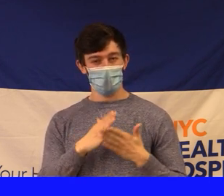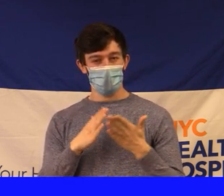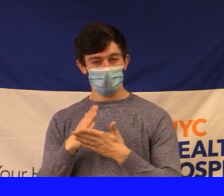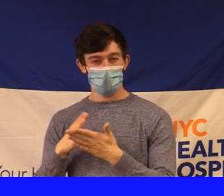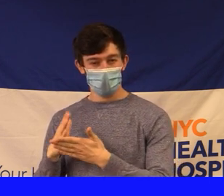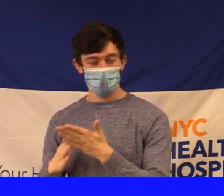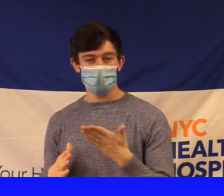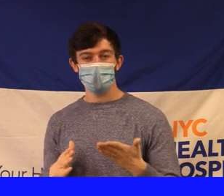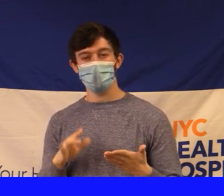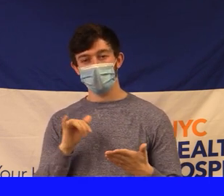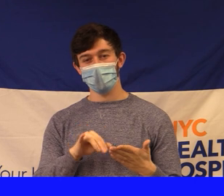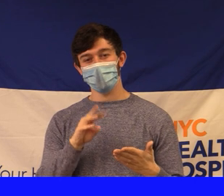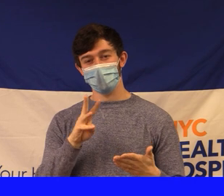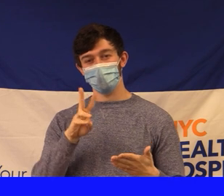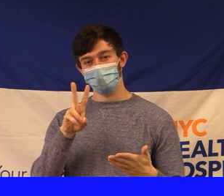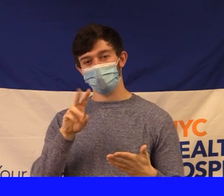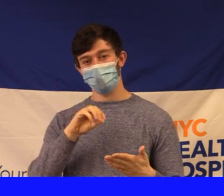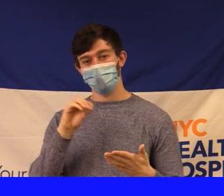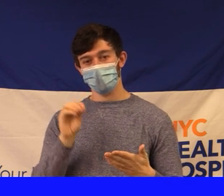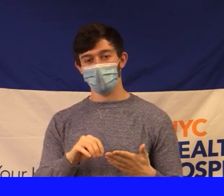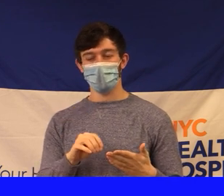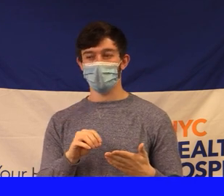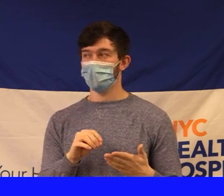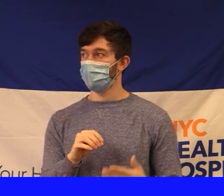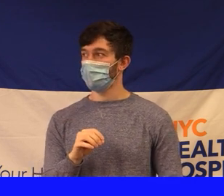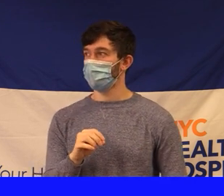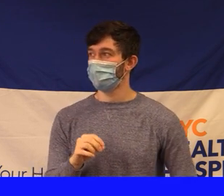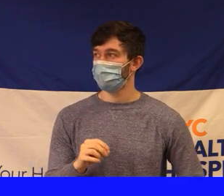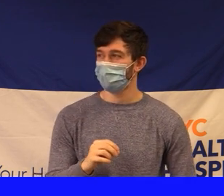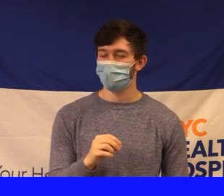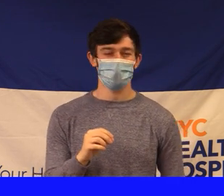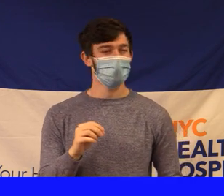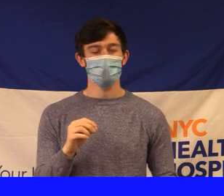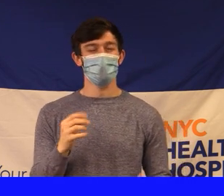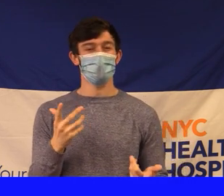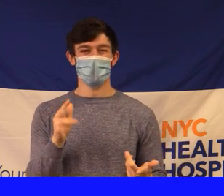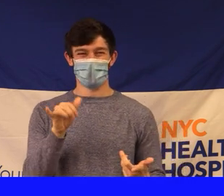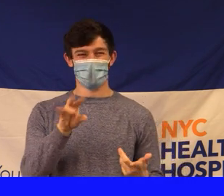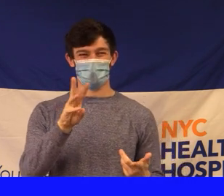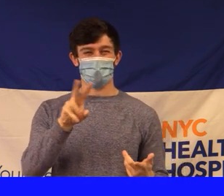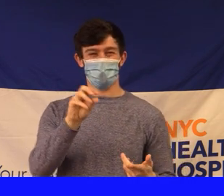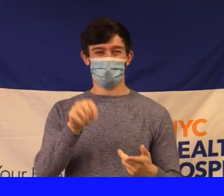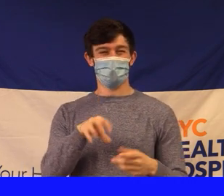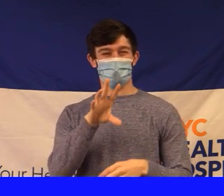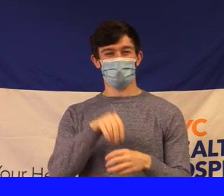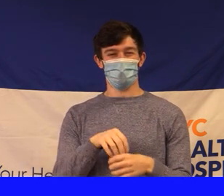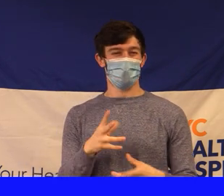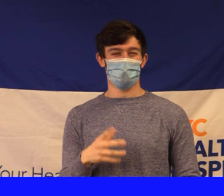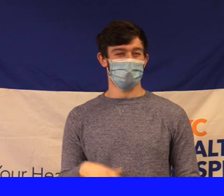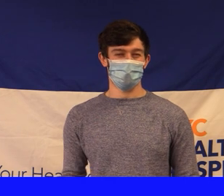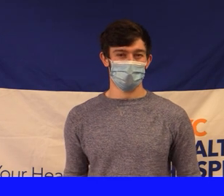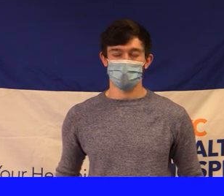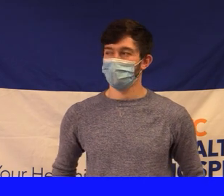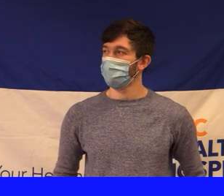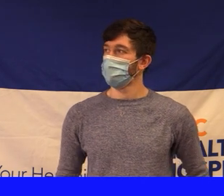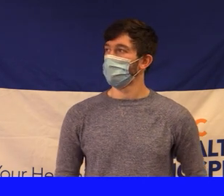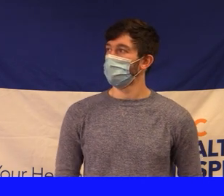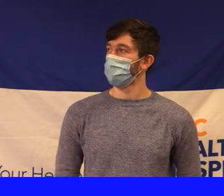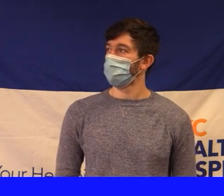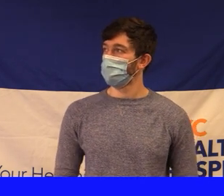this 62% of, I don't believe it's of the larger contract. Can you go to the next slide, please? Because I want to understand the